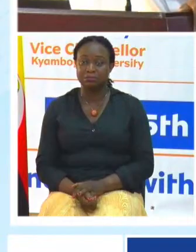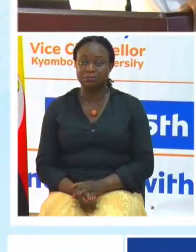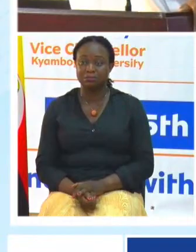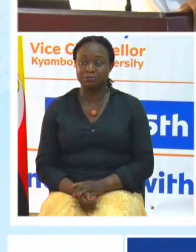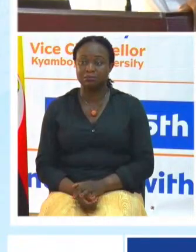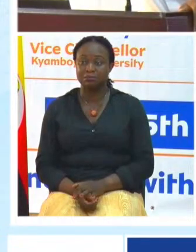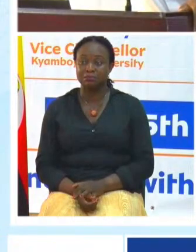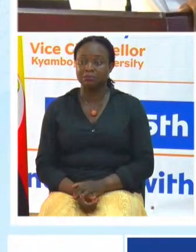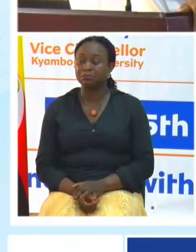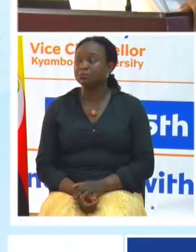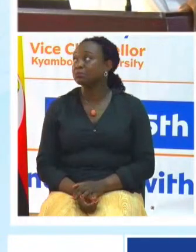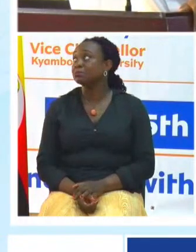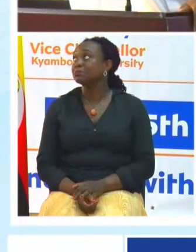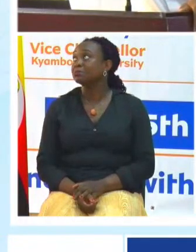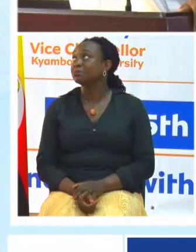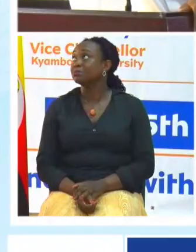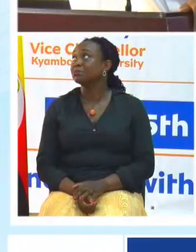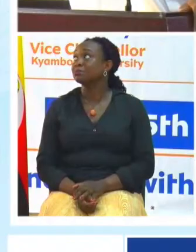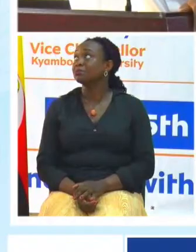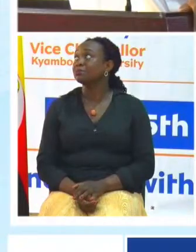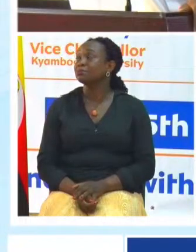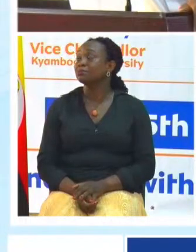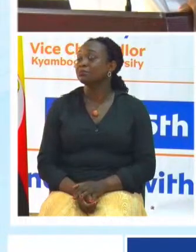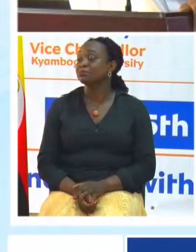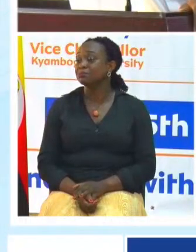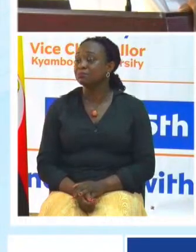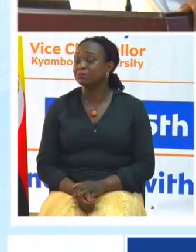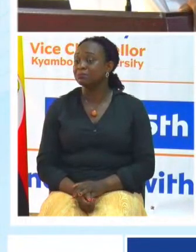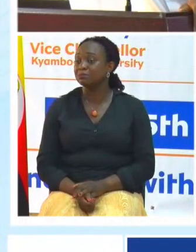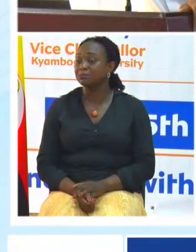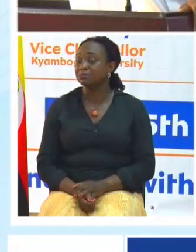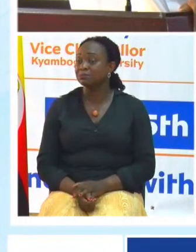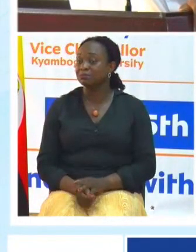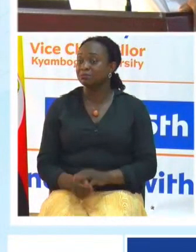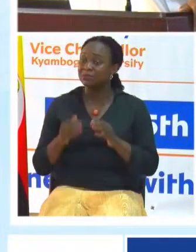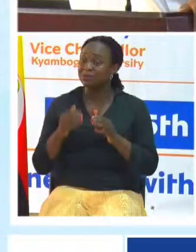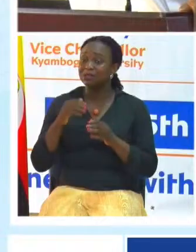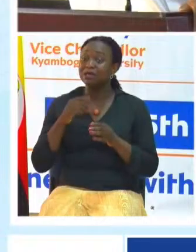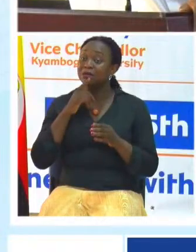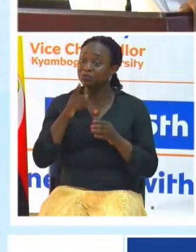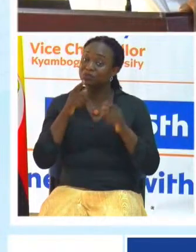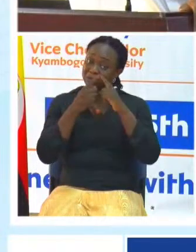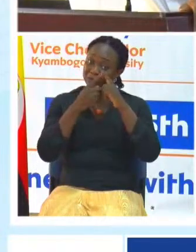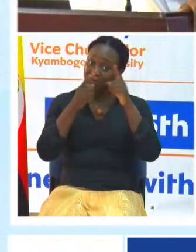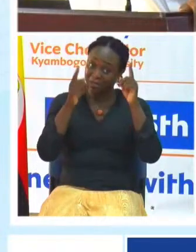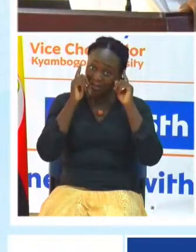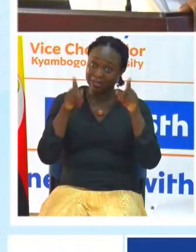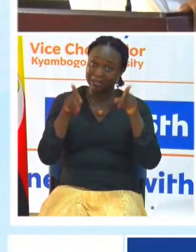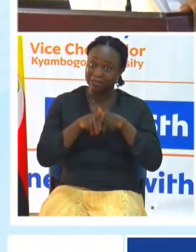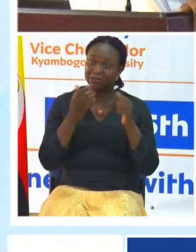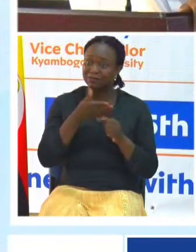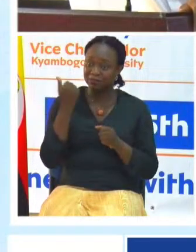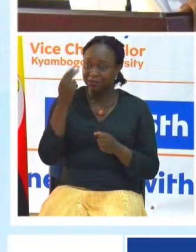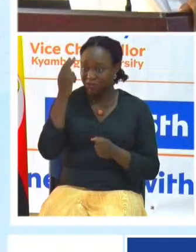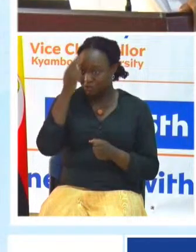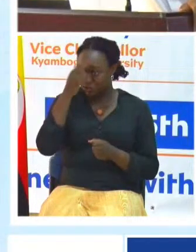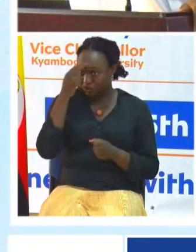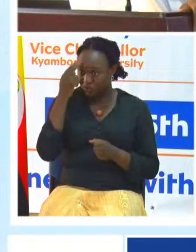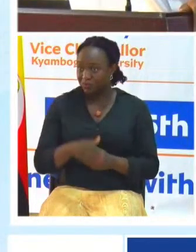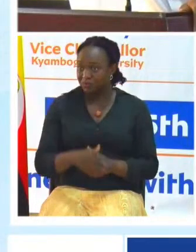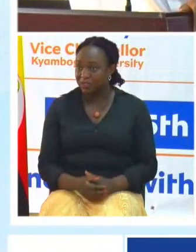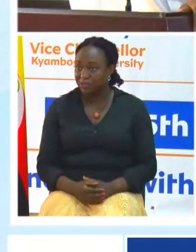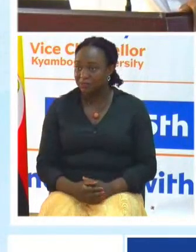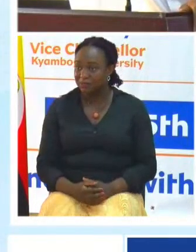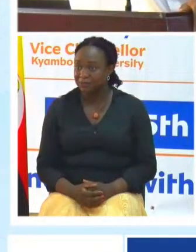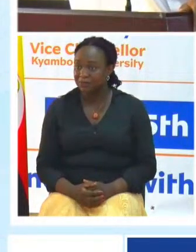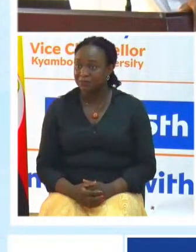But when that's I'm sure Makere can also produce a best student in accounting. So you